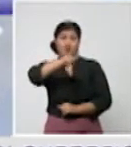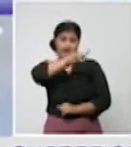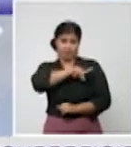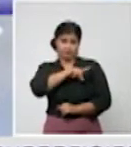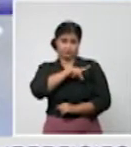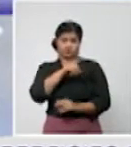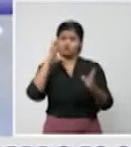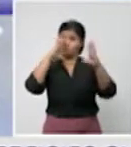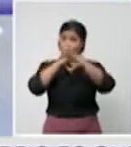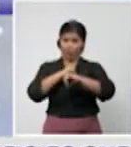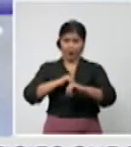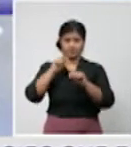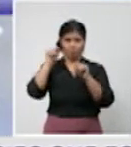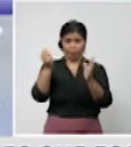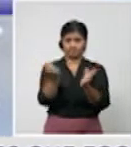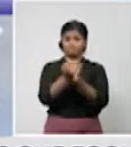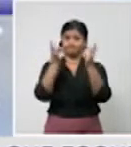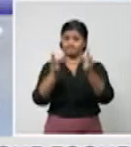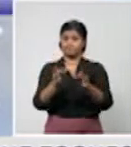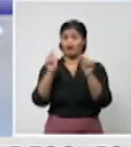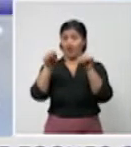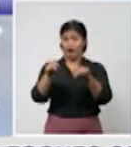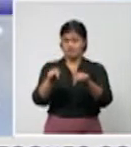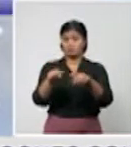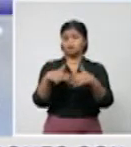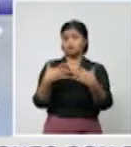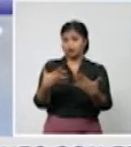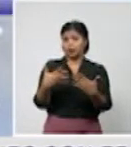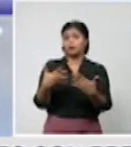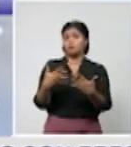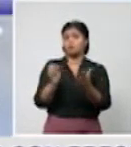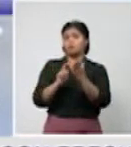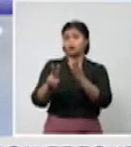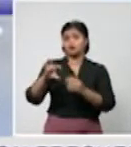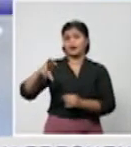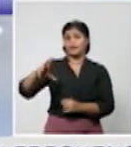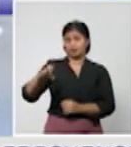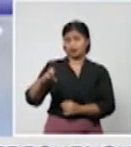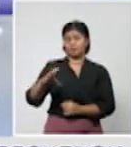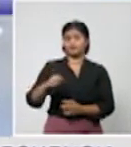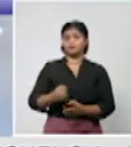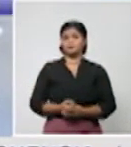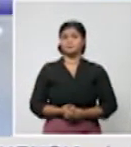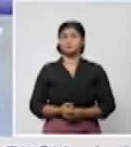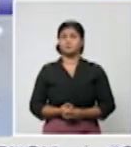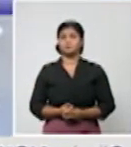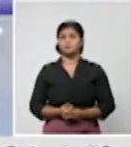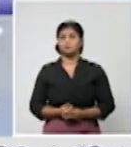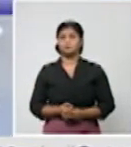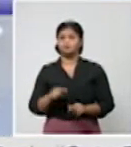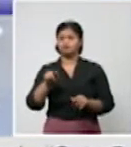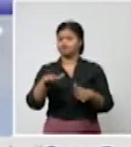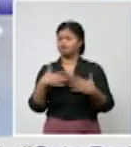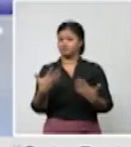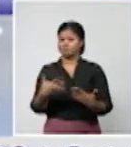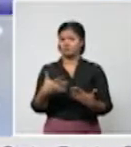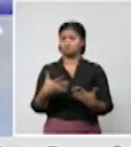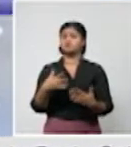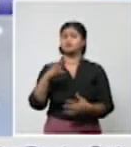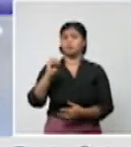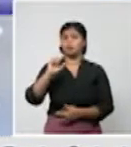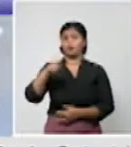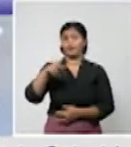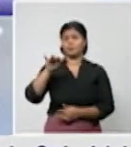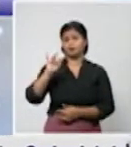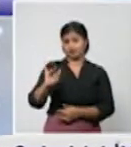the day before, since there are no new cases. Pinar del Rio, that reported 1 local case for the first time, has an incidence rate